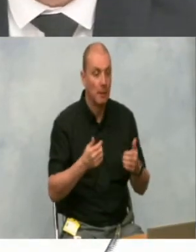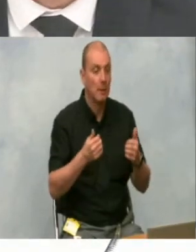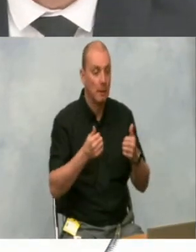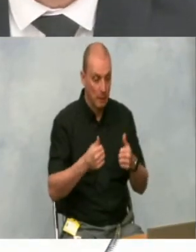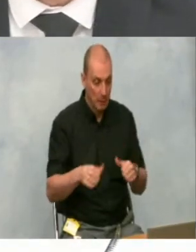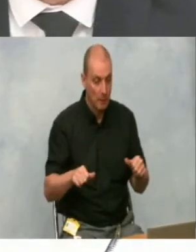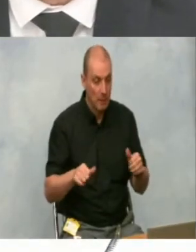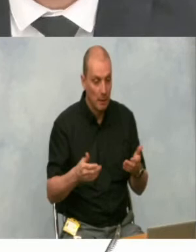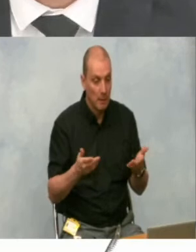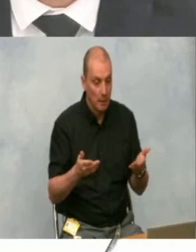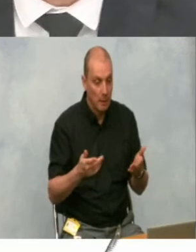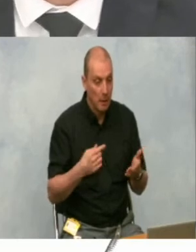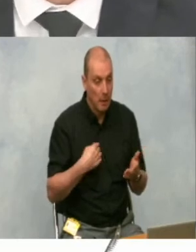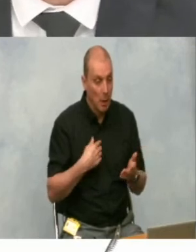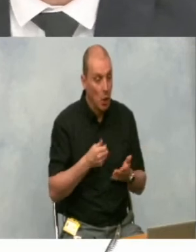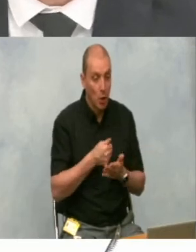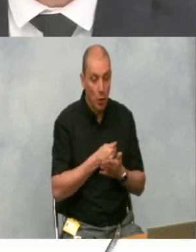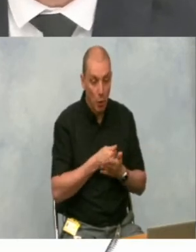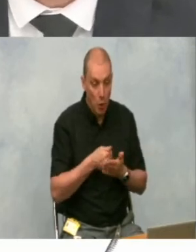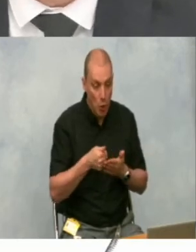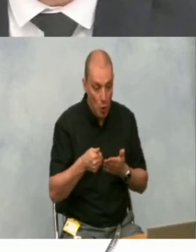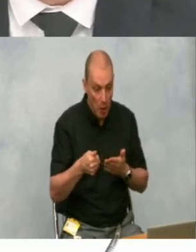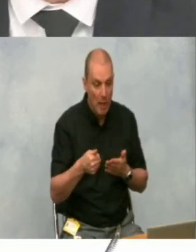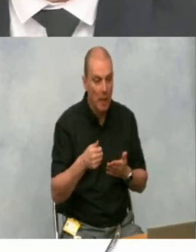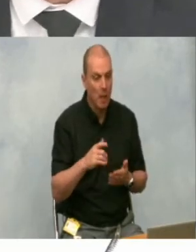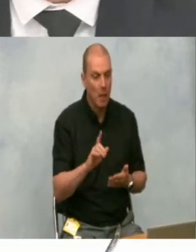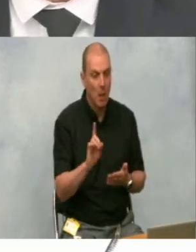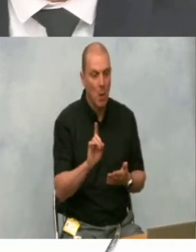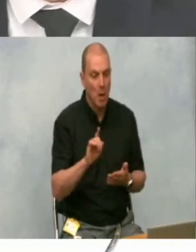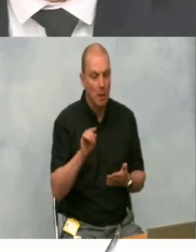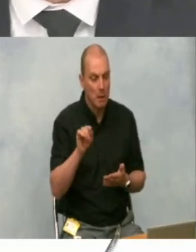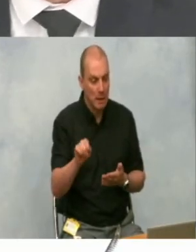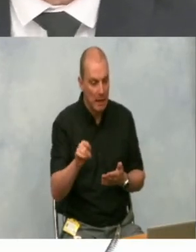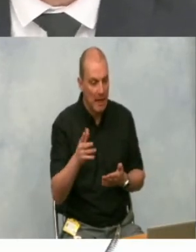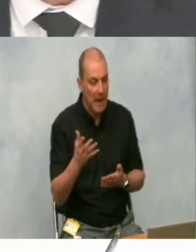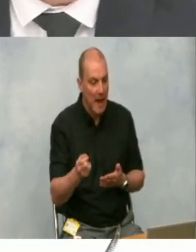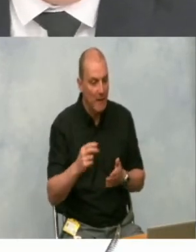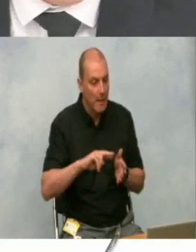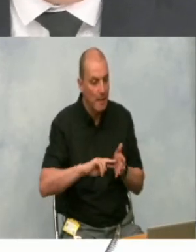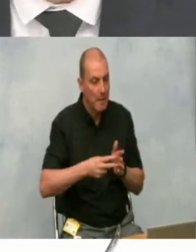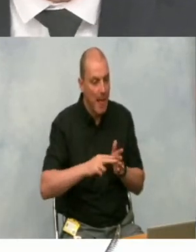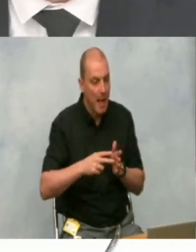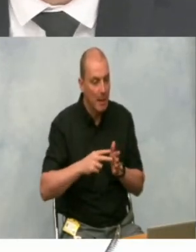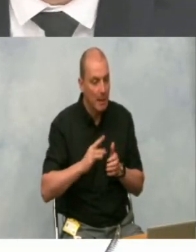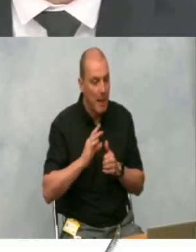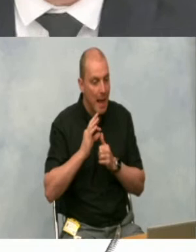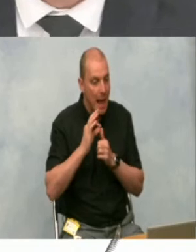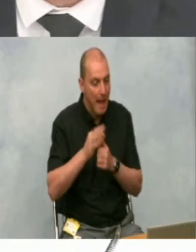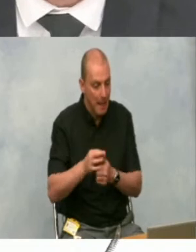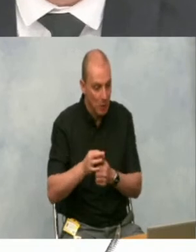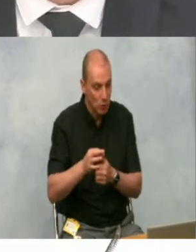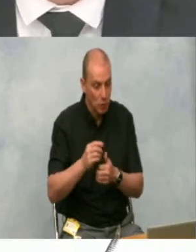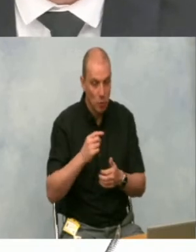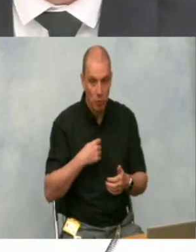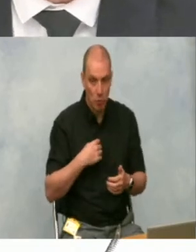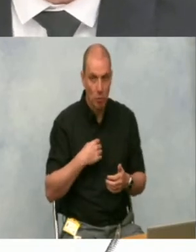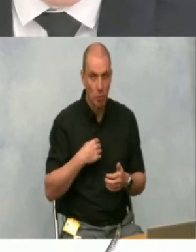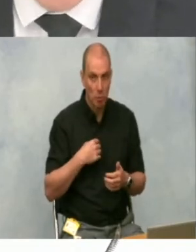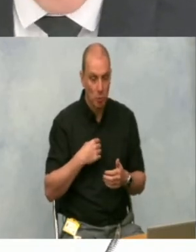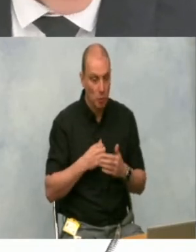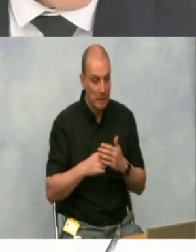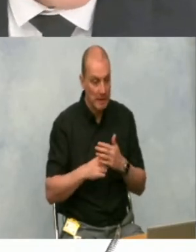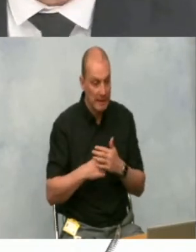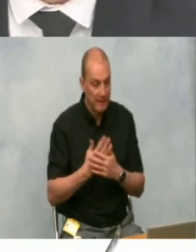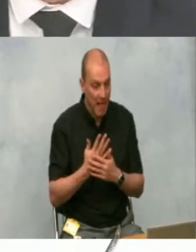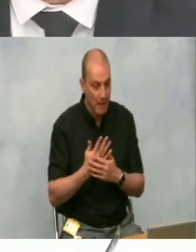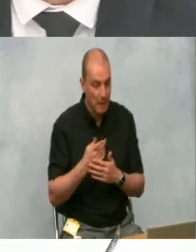were selling subject to a planning application and there was a development constraint on it, we could put a clawback. In this instance,